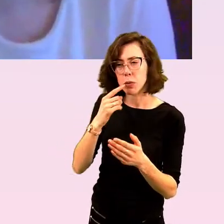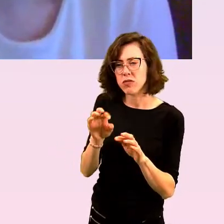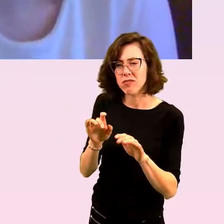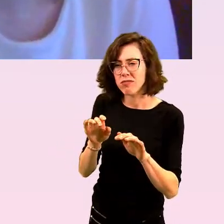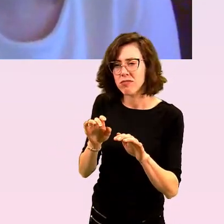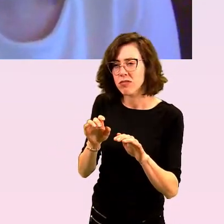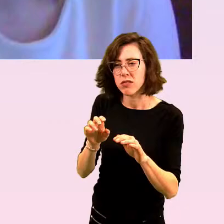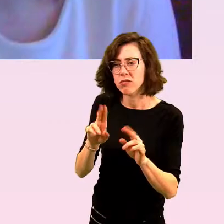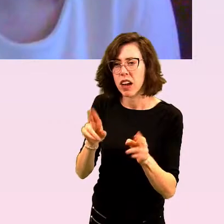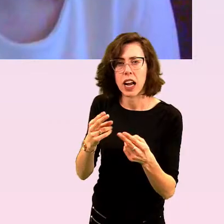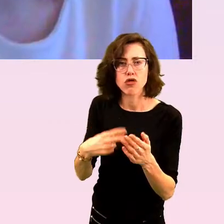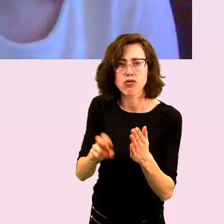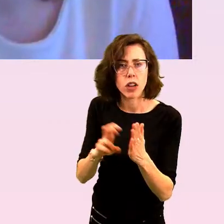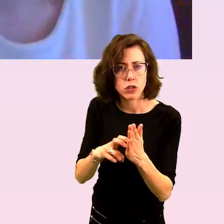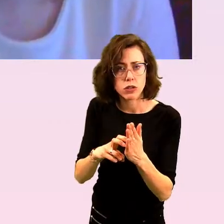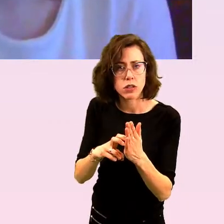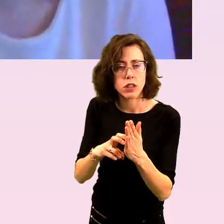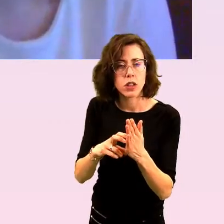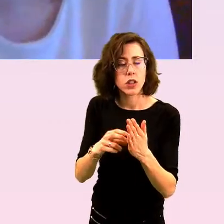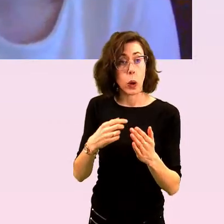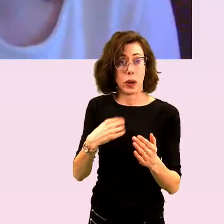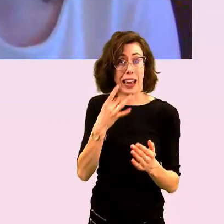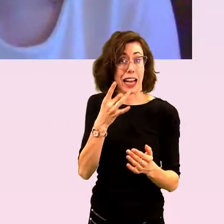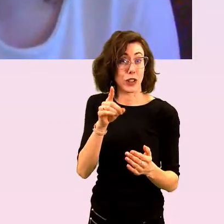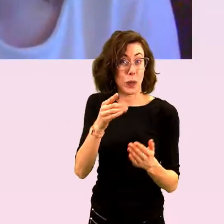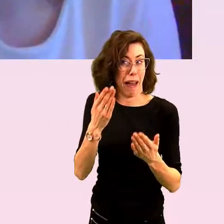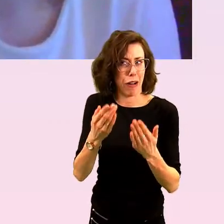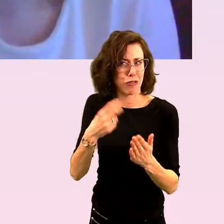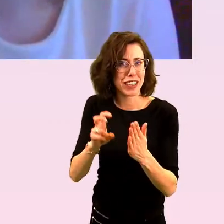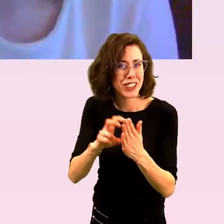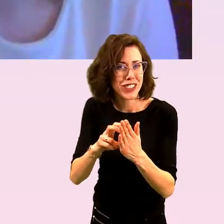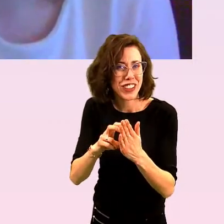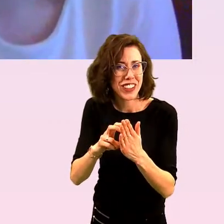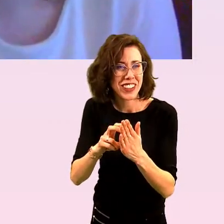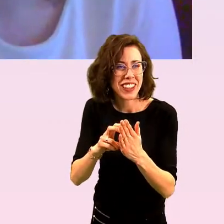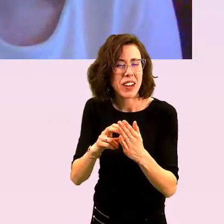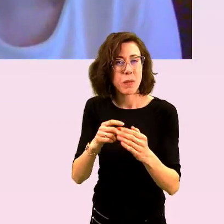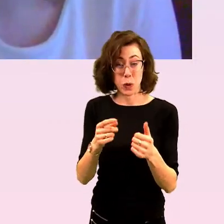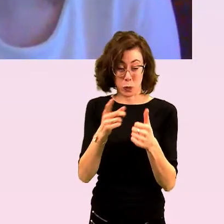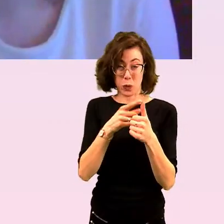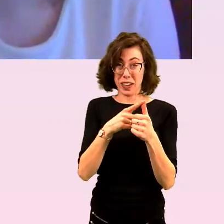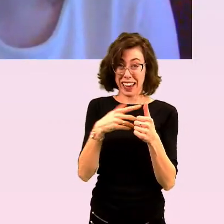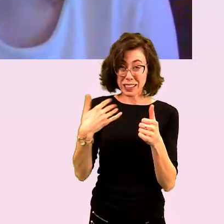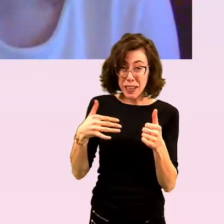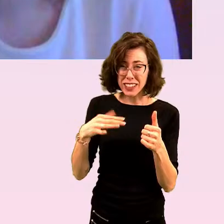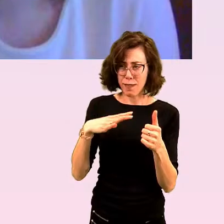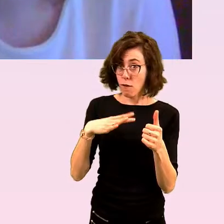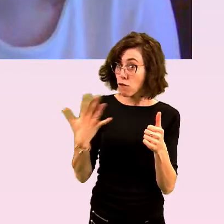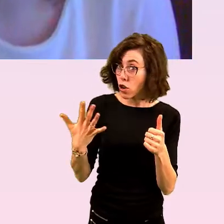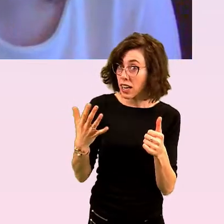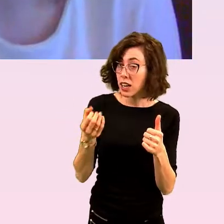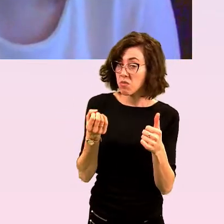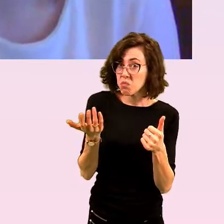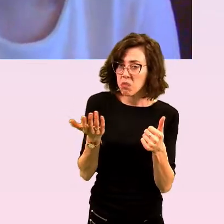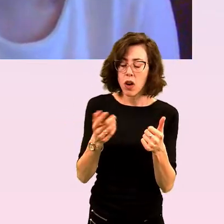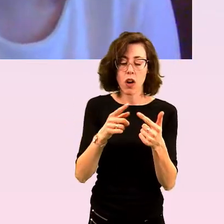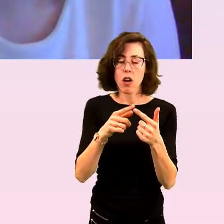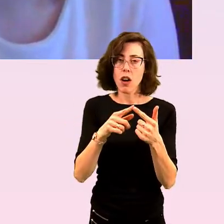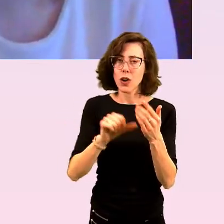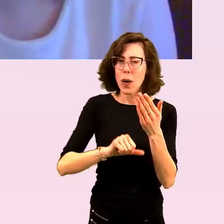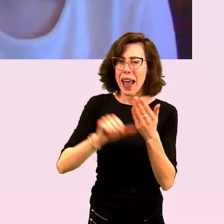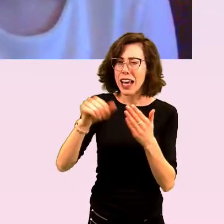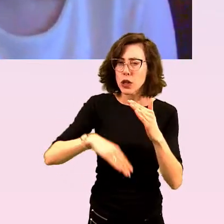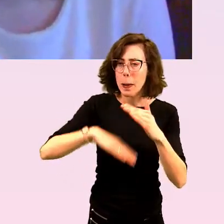was going to ask you today how you go about registering that. But A, are they expensive, or you did say free? And B, is there an age limit to those